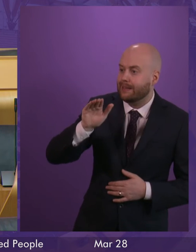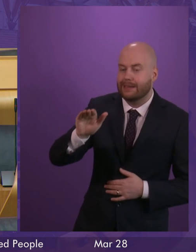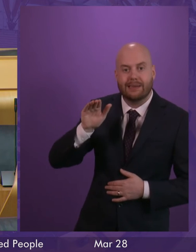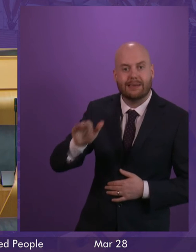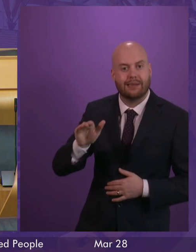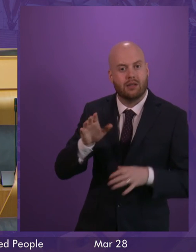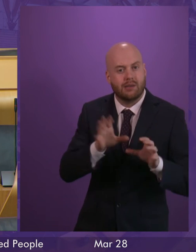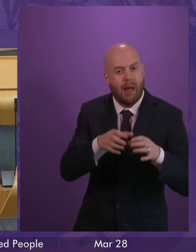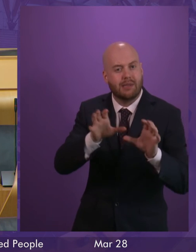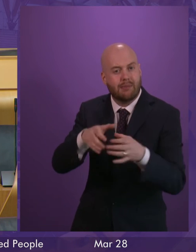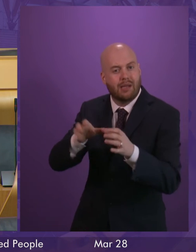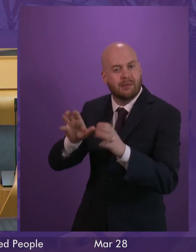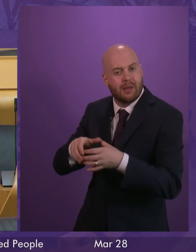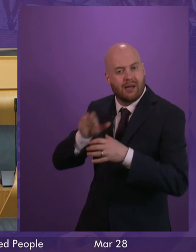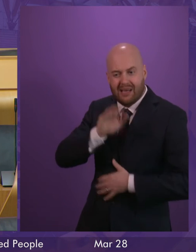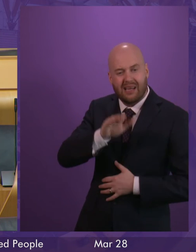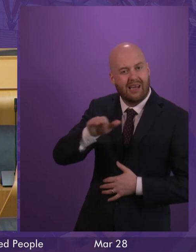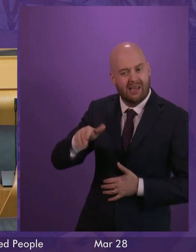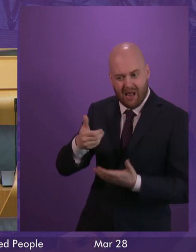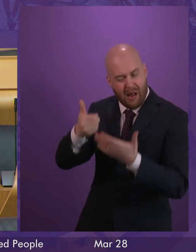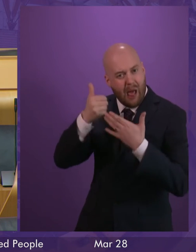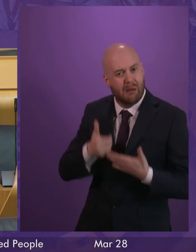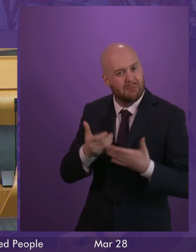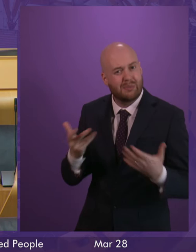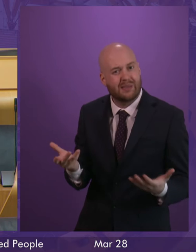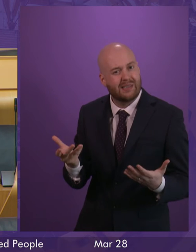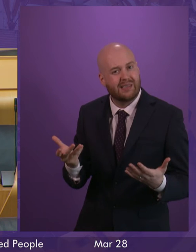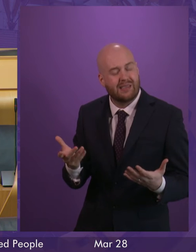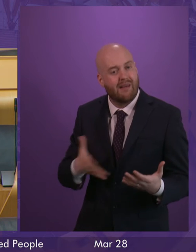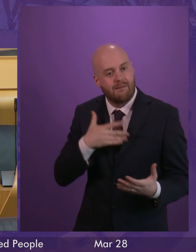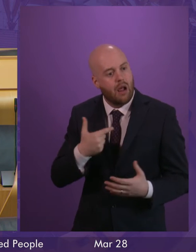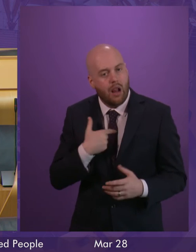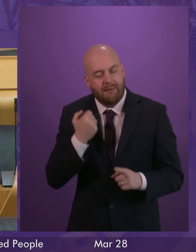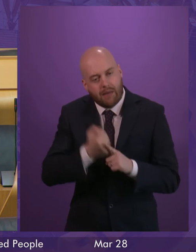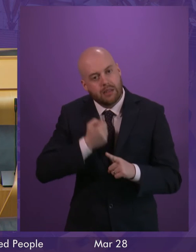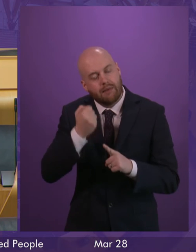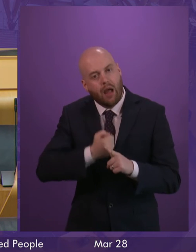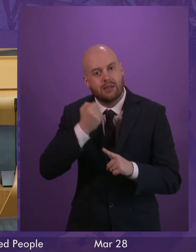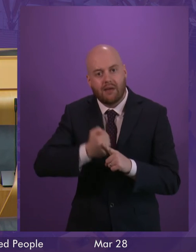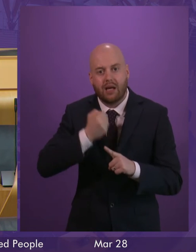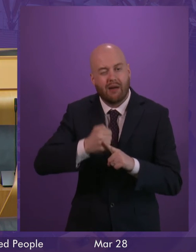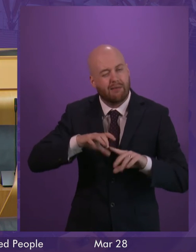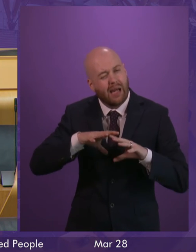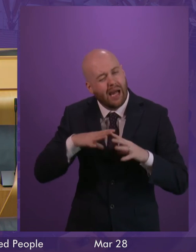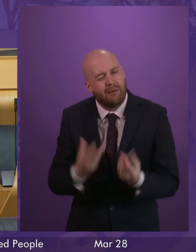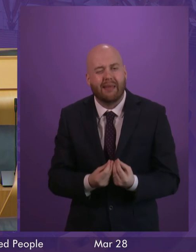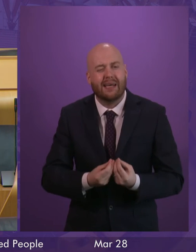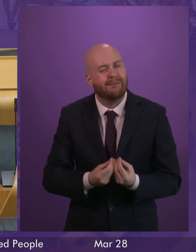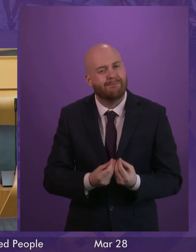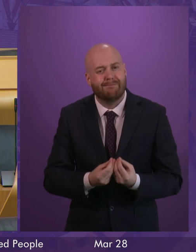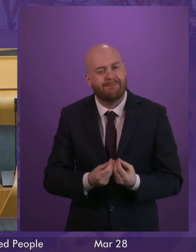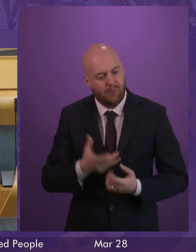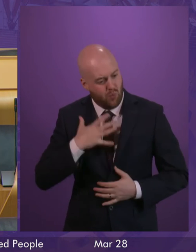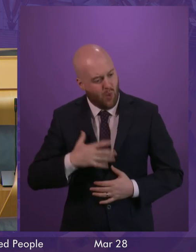point me in the right direction for help for Jackson. In fact I have to fight for everything for my son. Where is the diversity and inclusiveness for